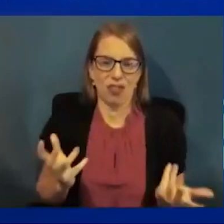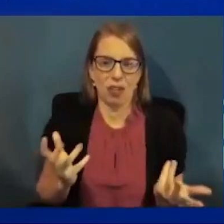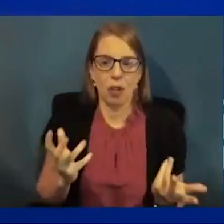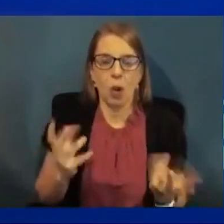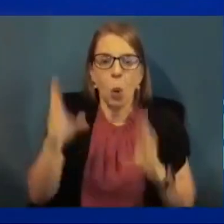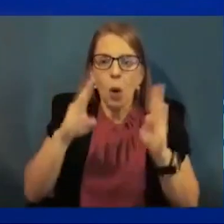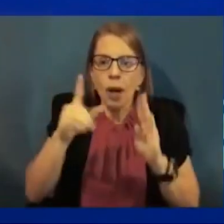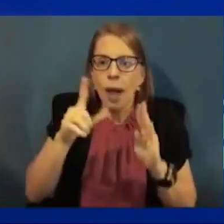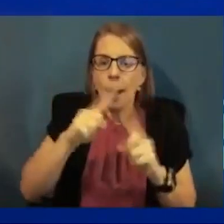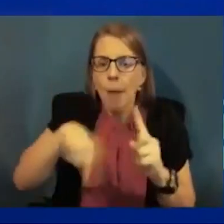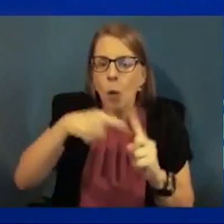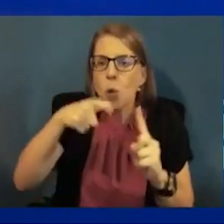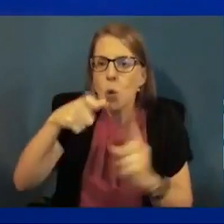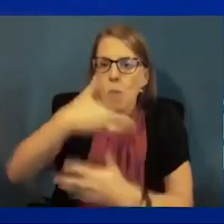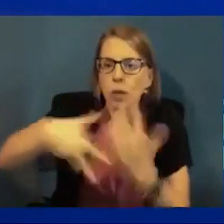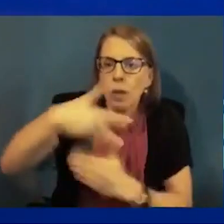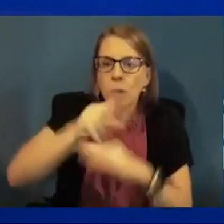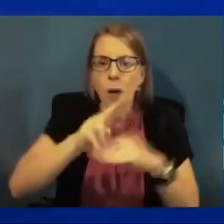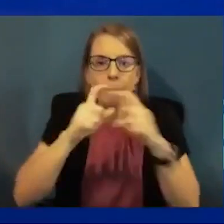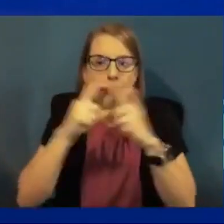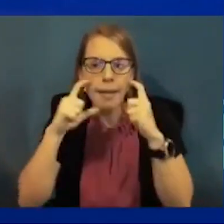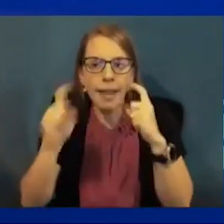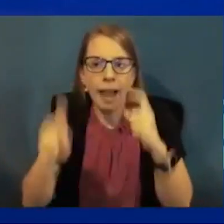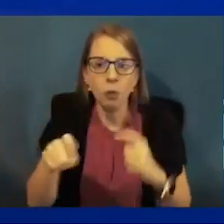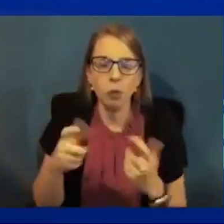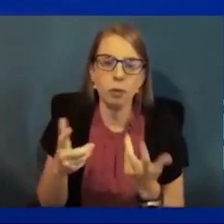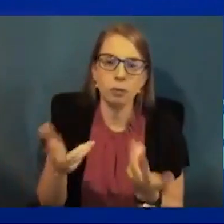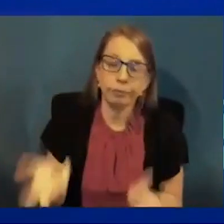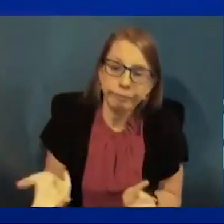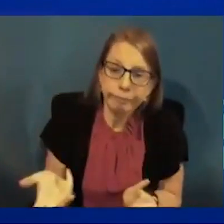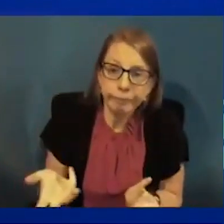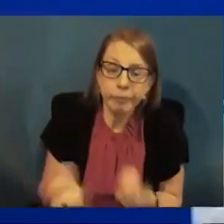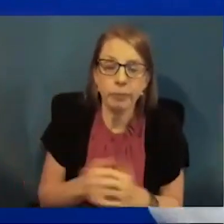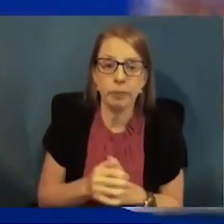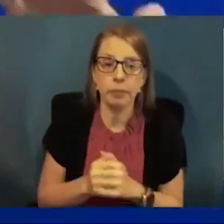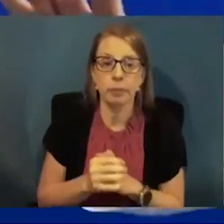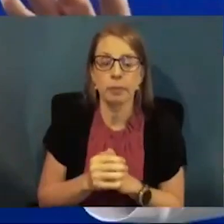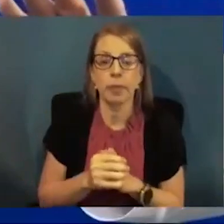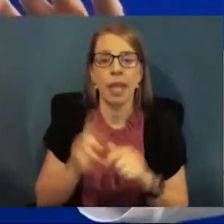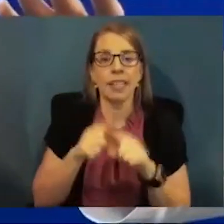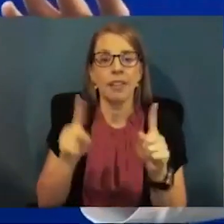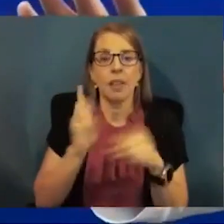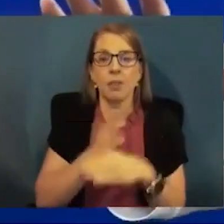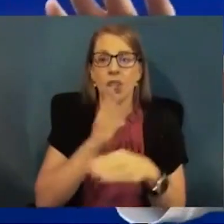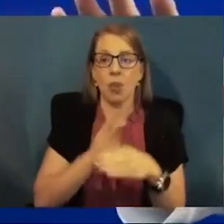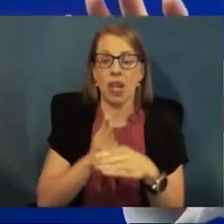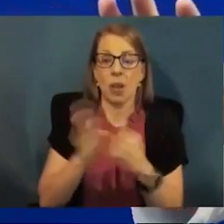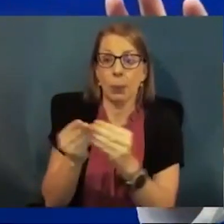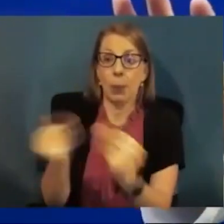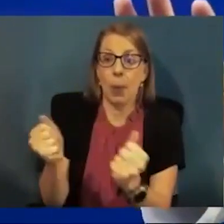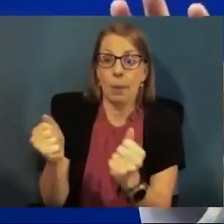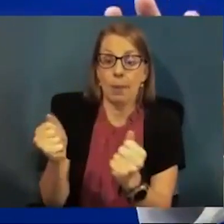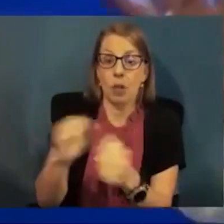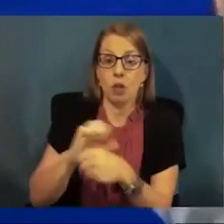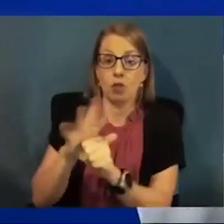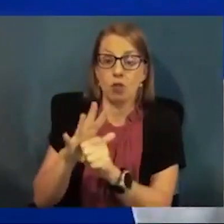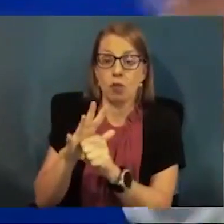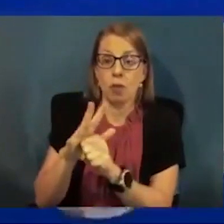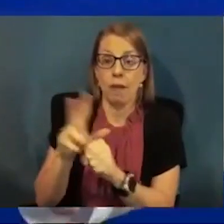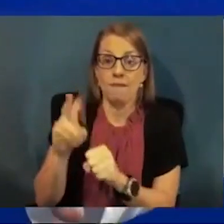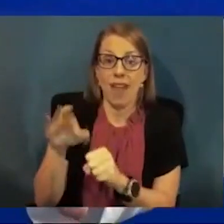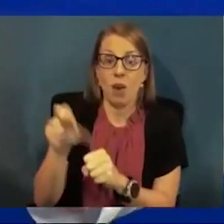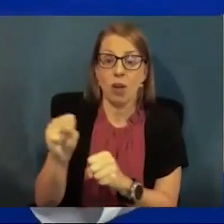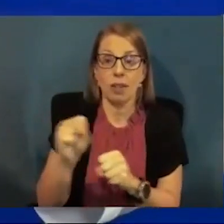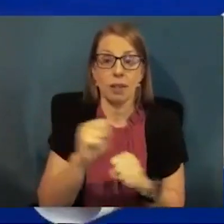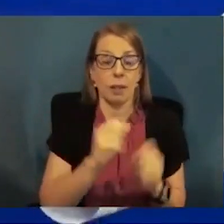have to wear a mask, etc. Okay. There's a difference between getting rid of coronavirus and being more normal. Mm-hmm. We're not